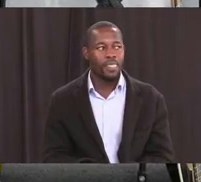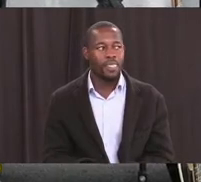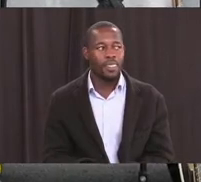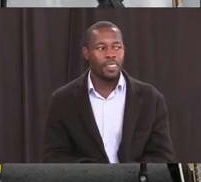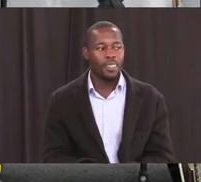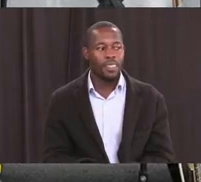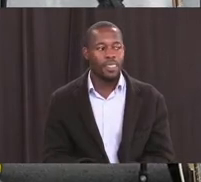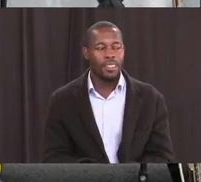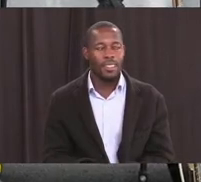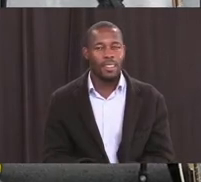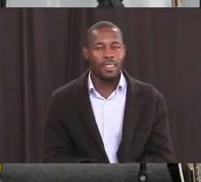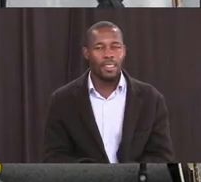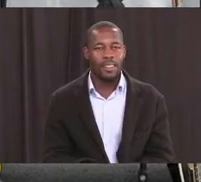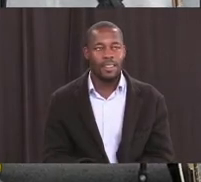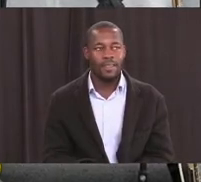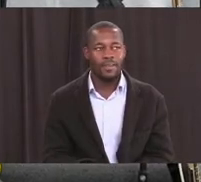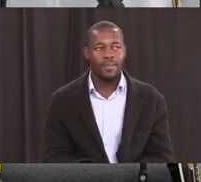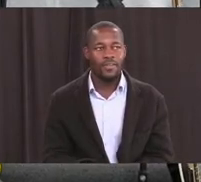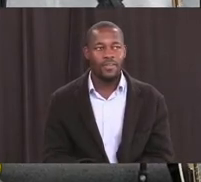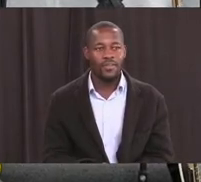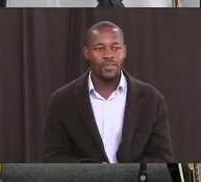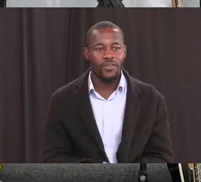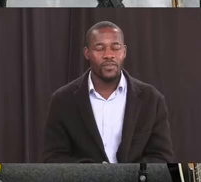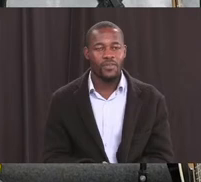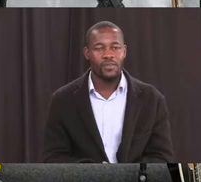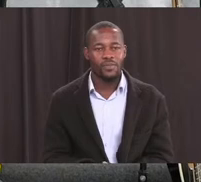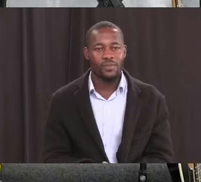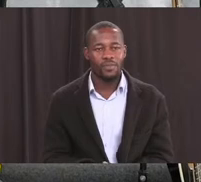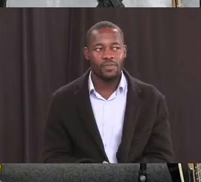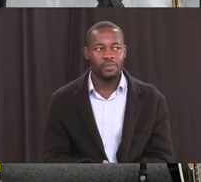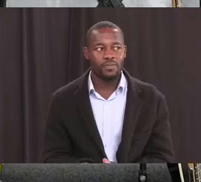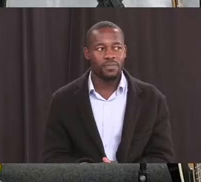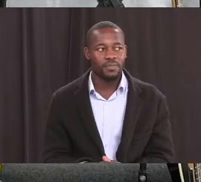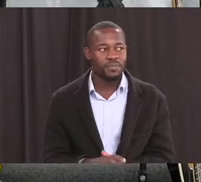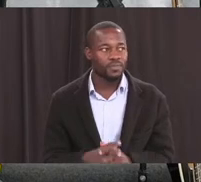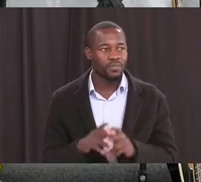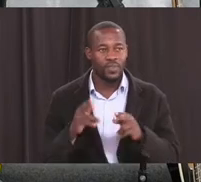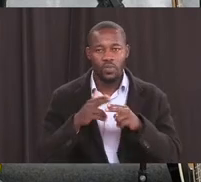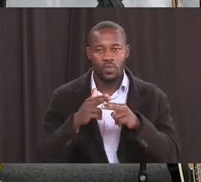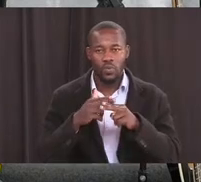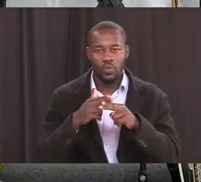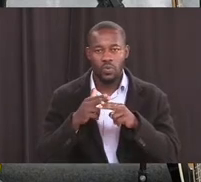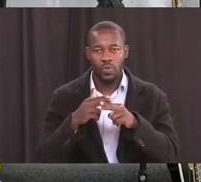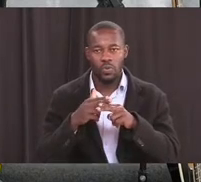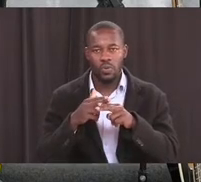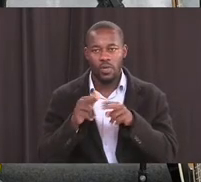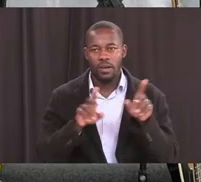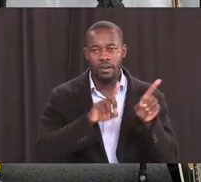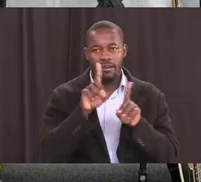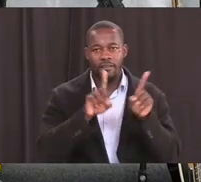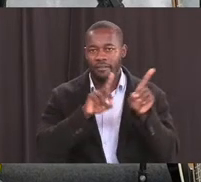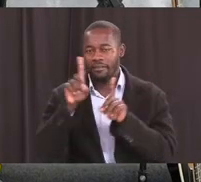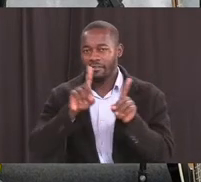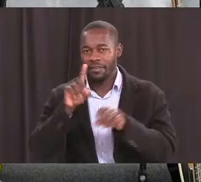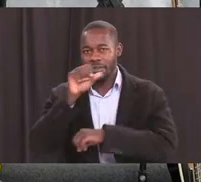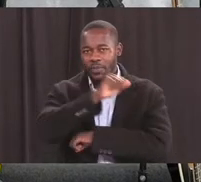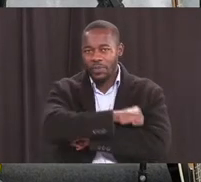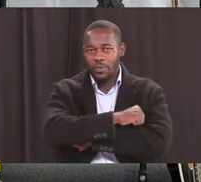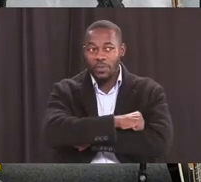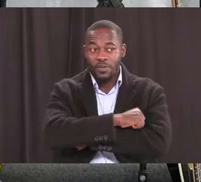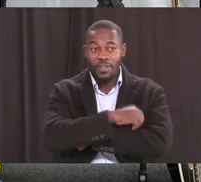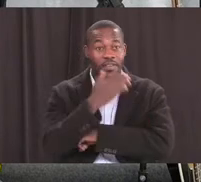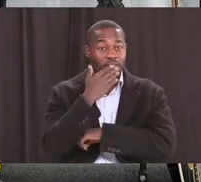Kyle is on his way to school in the US, so he's just finishing up his high